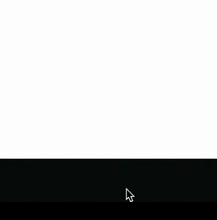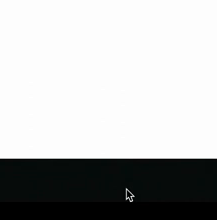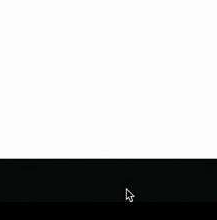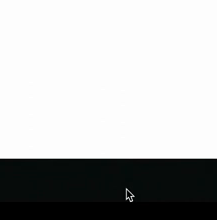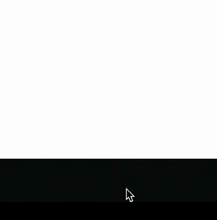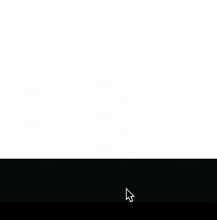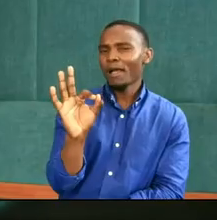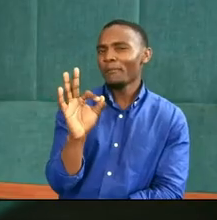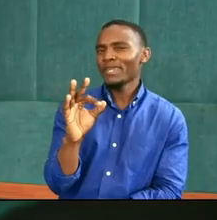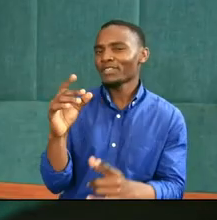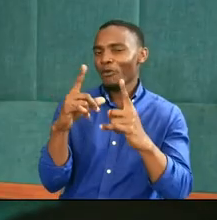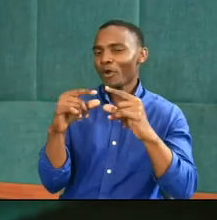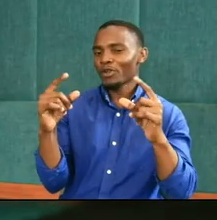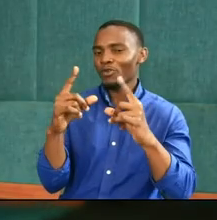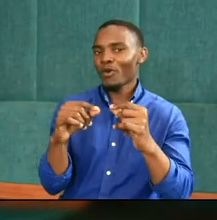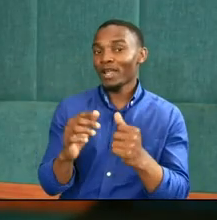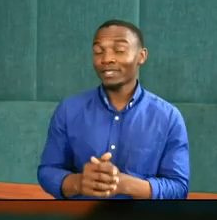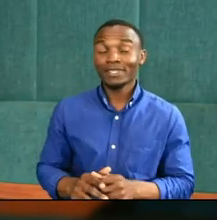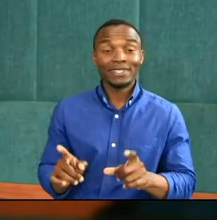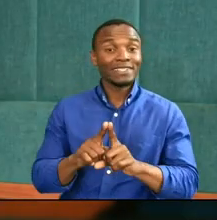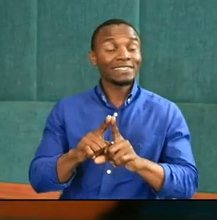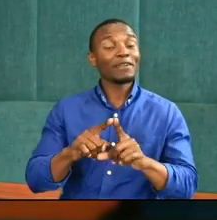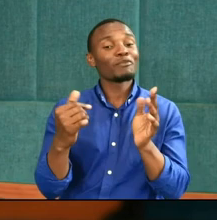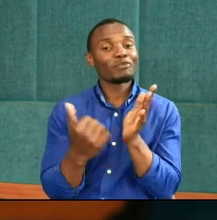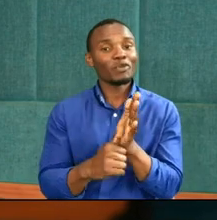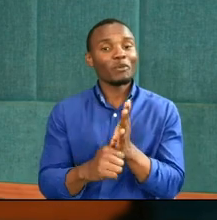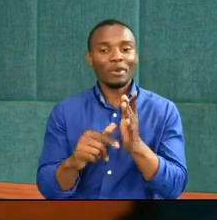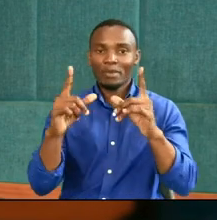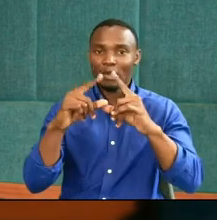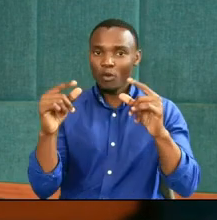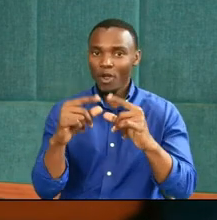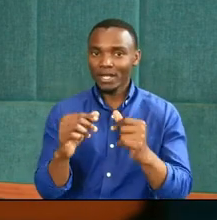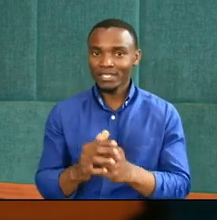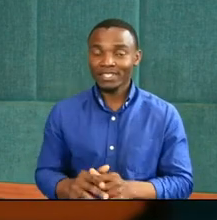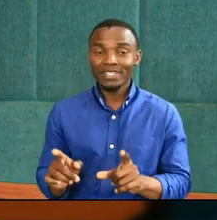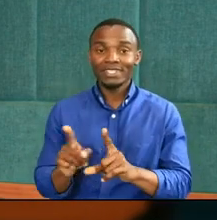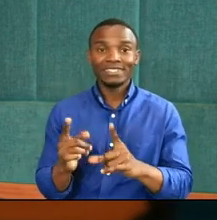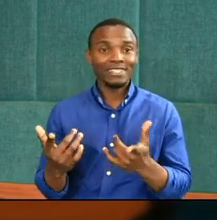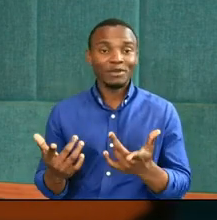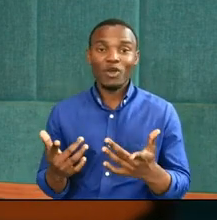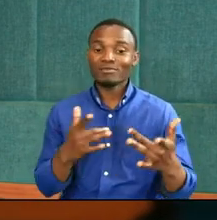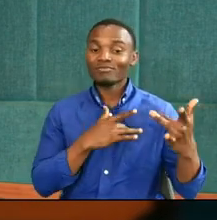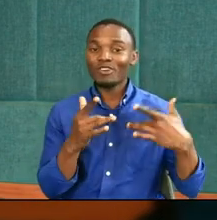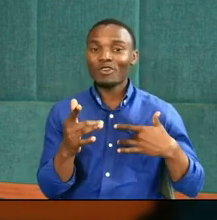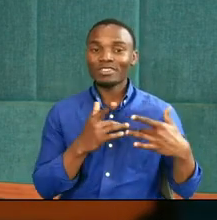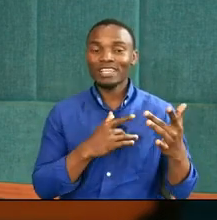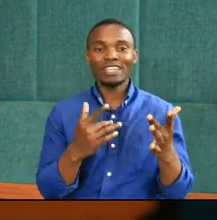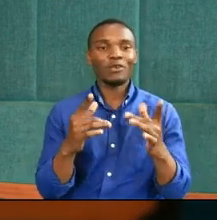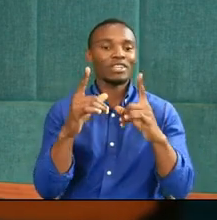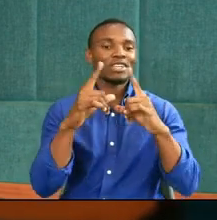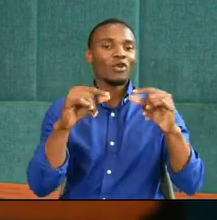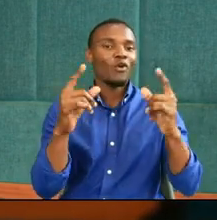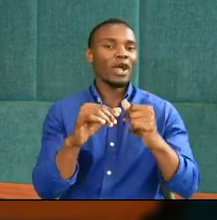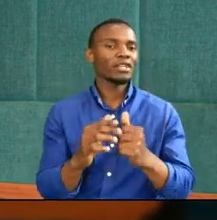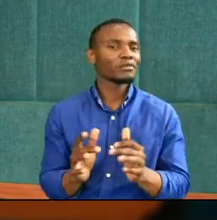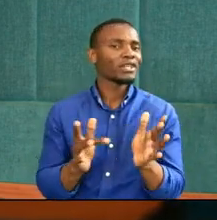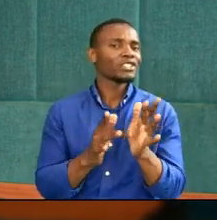amazing statement, problematic statement, troubling statement. He says,